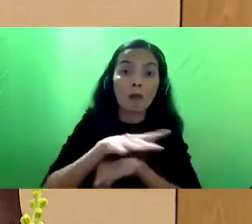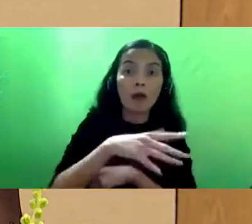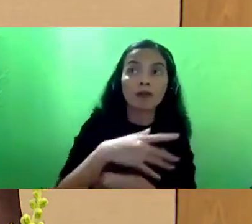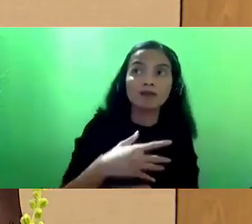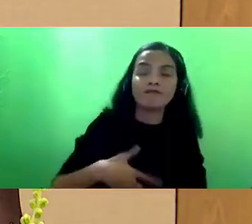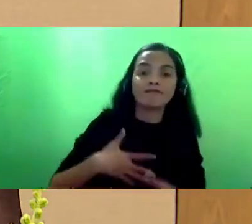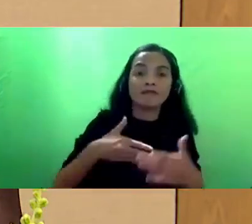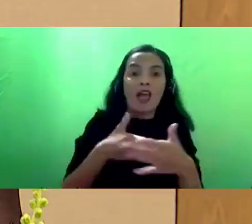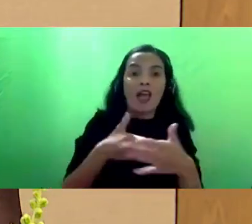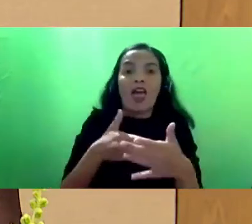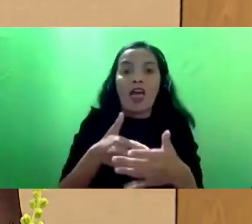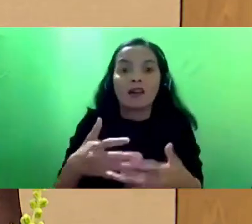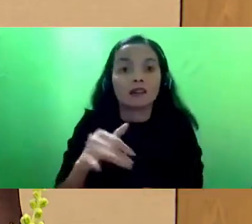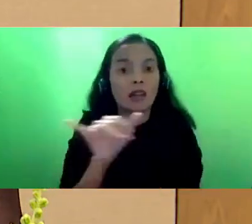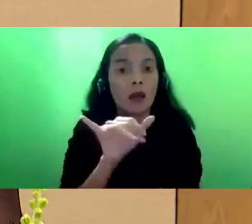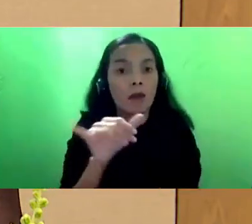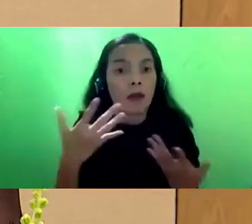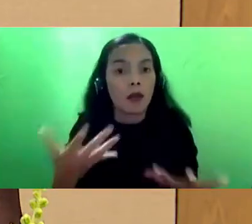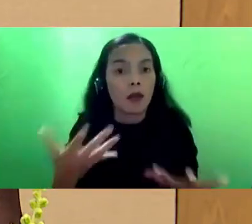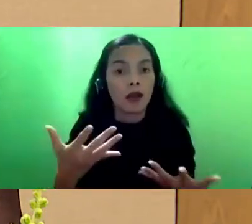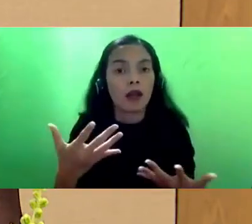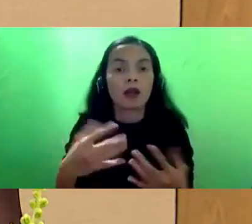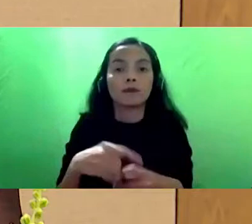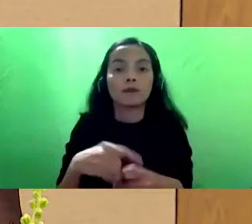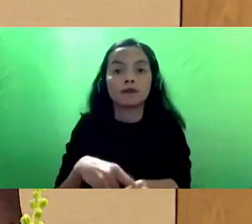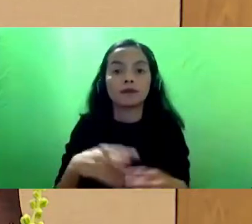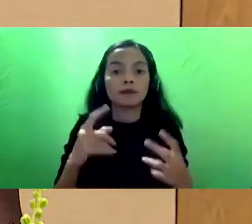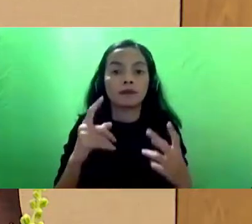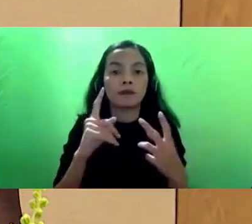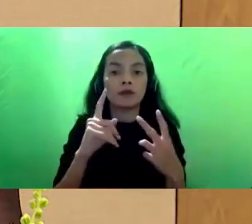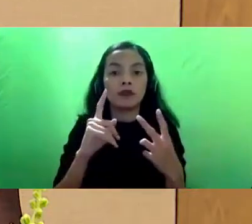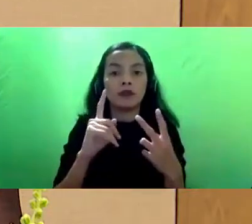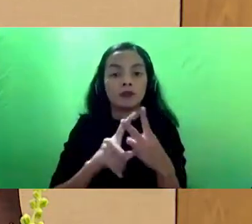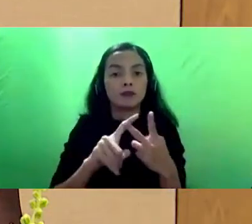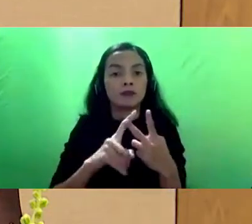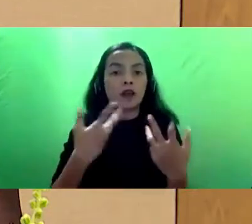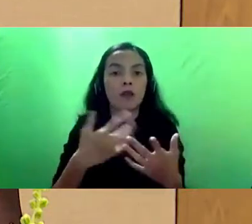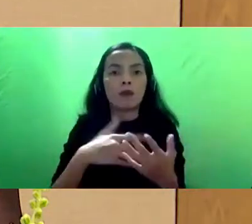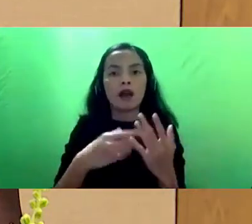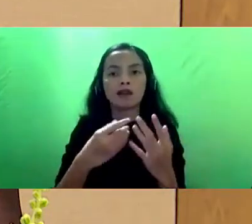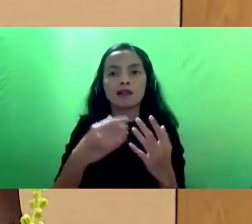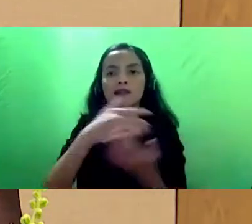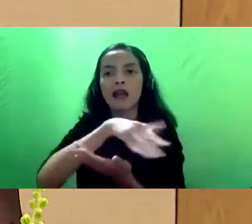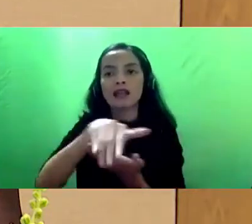before, it's the lack of updating, cause the data